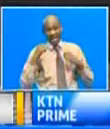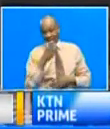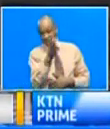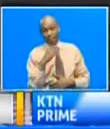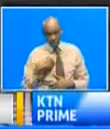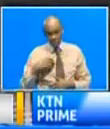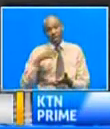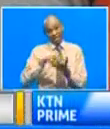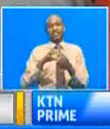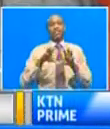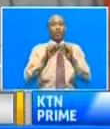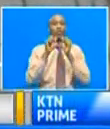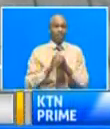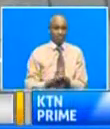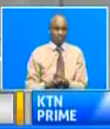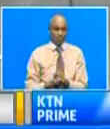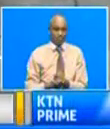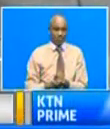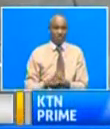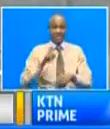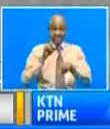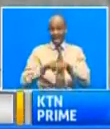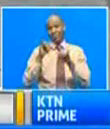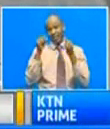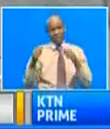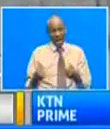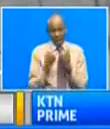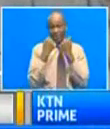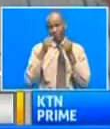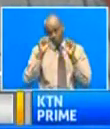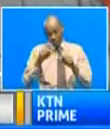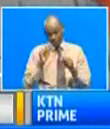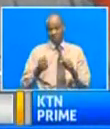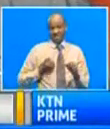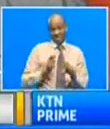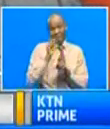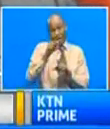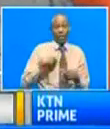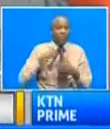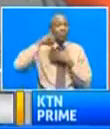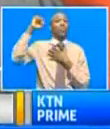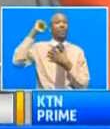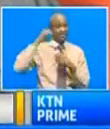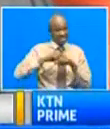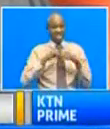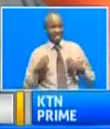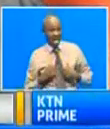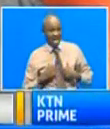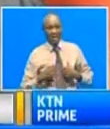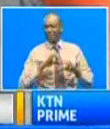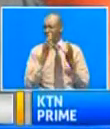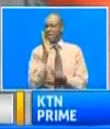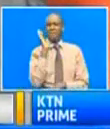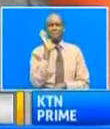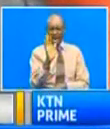handle her case. So when the news broke about the possible execution of Floviance Owino in China, her